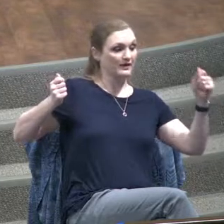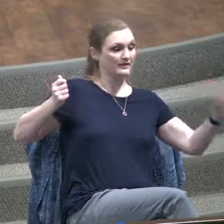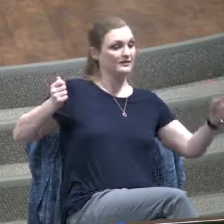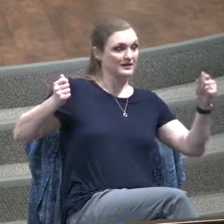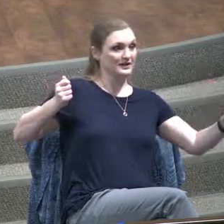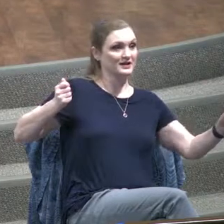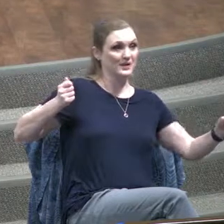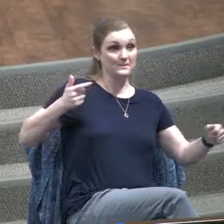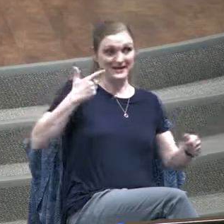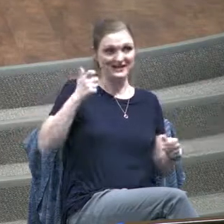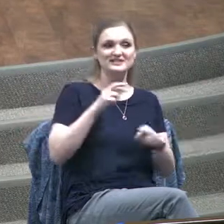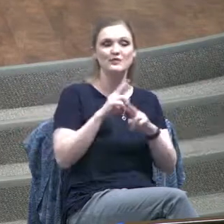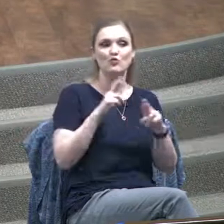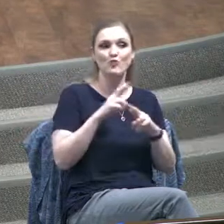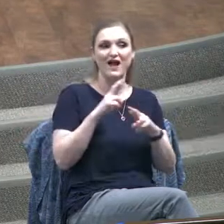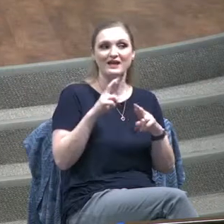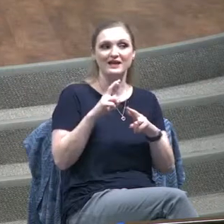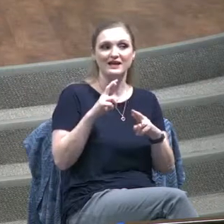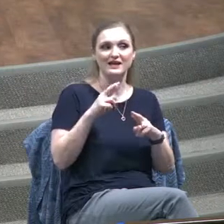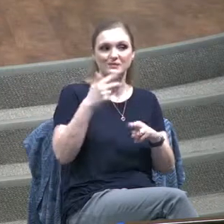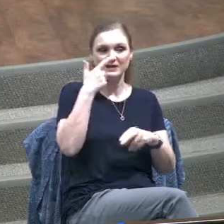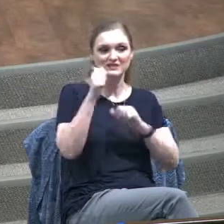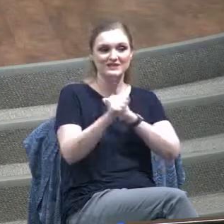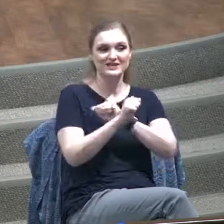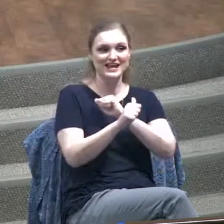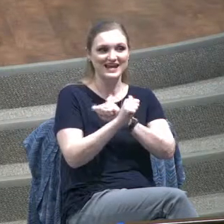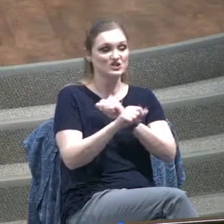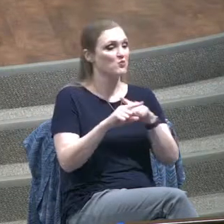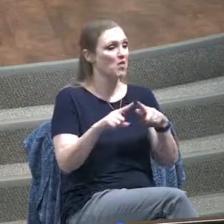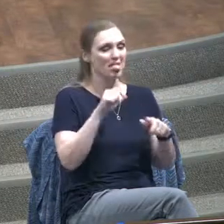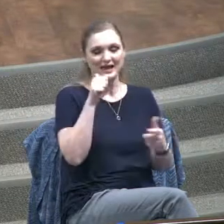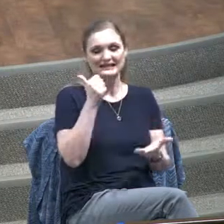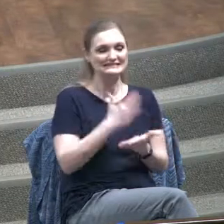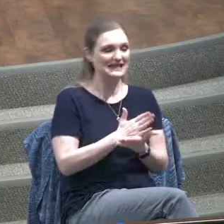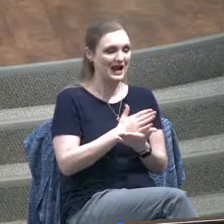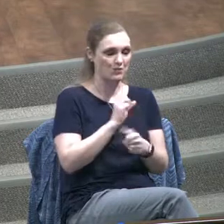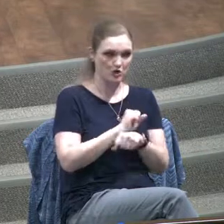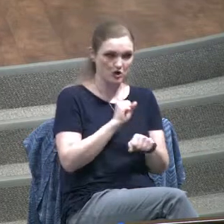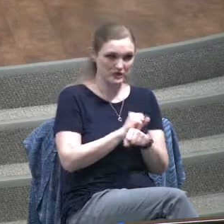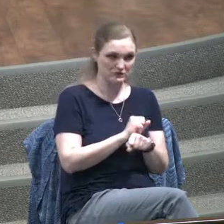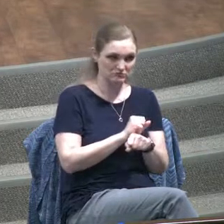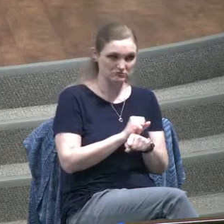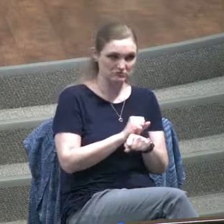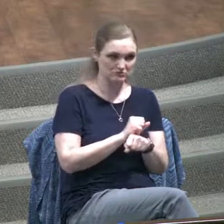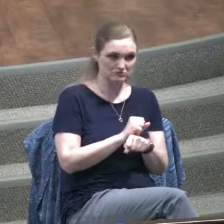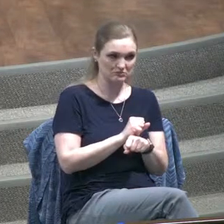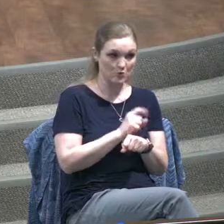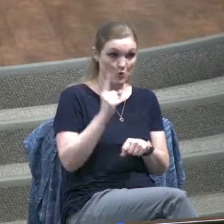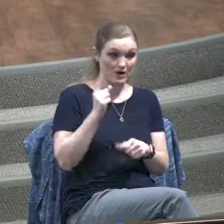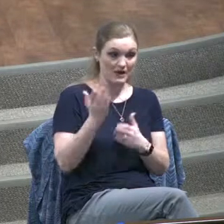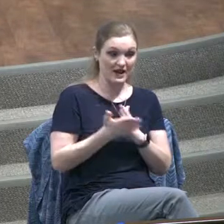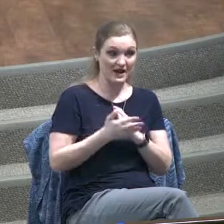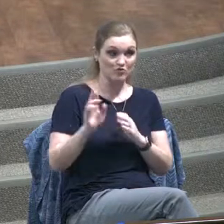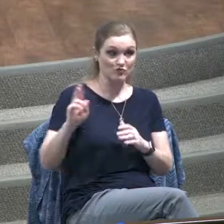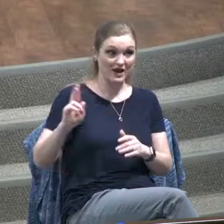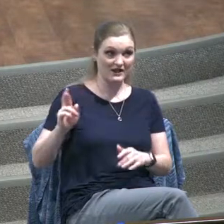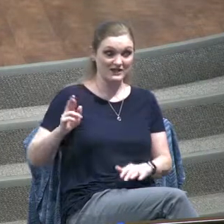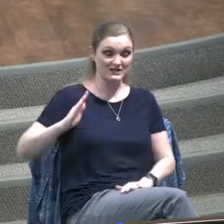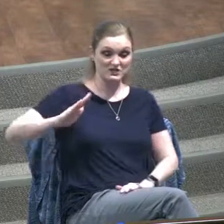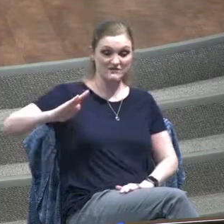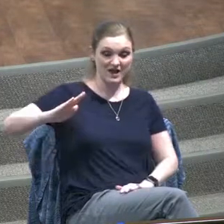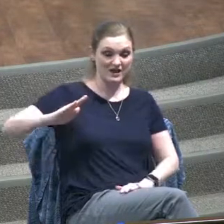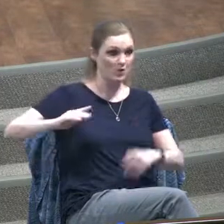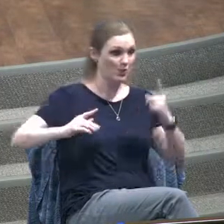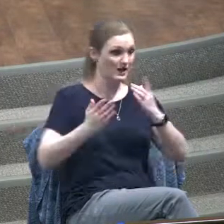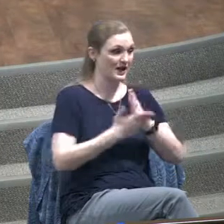But they didn't stop working. They never stopped working. And they built